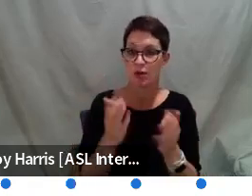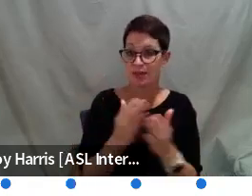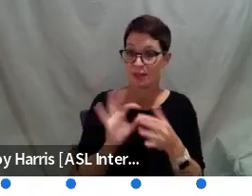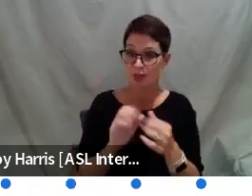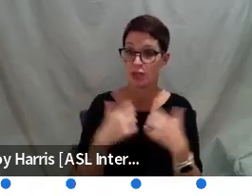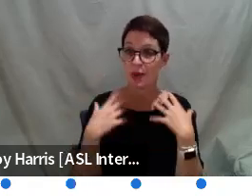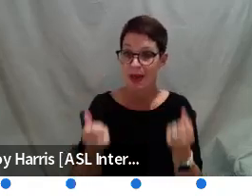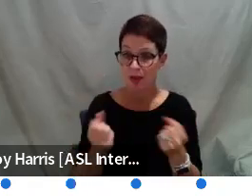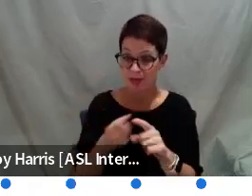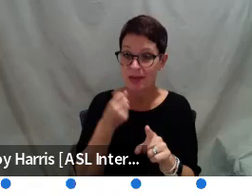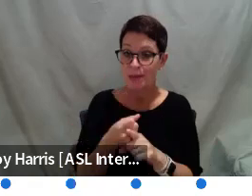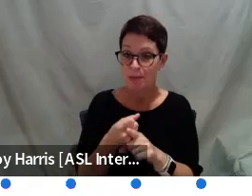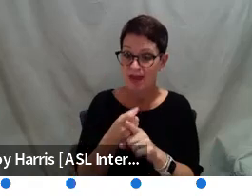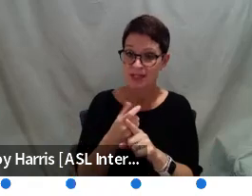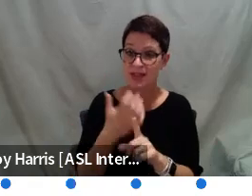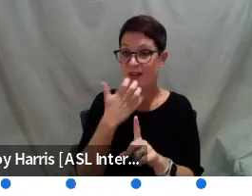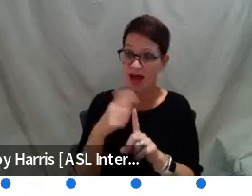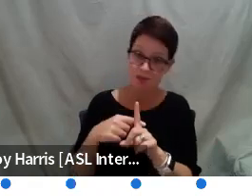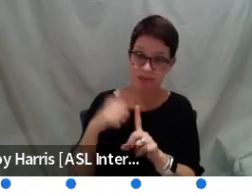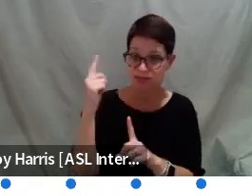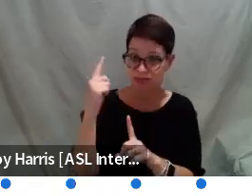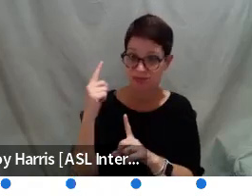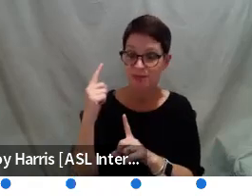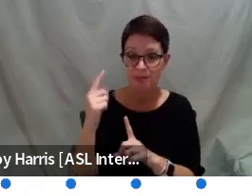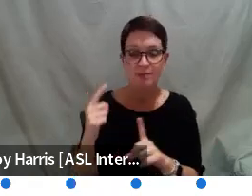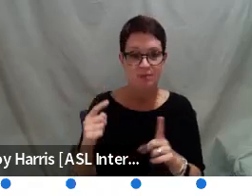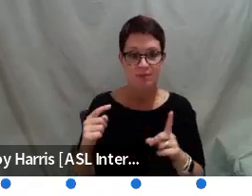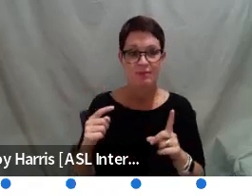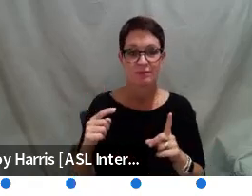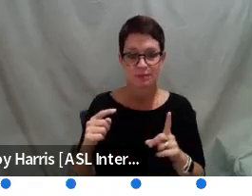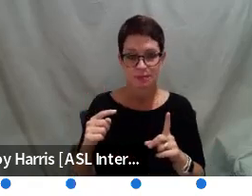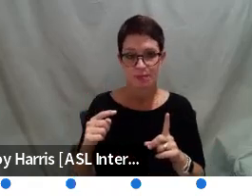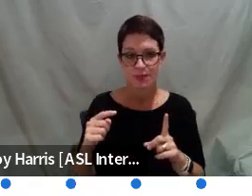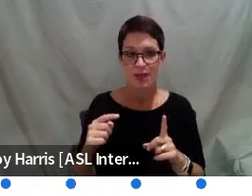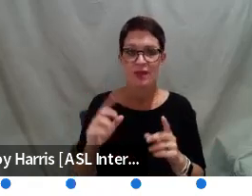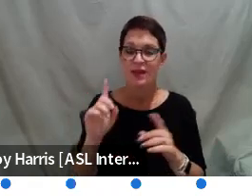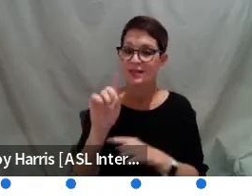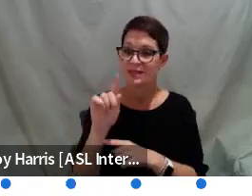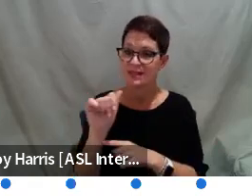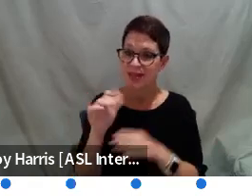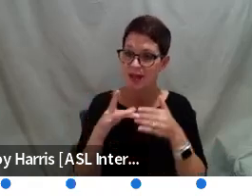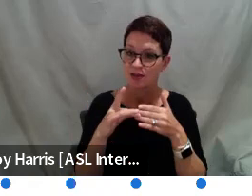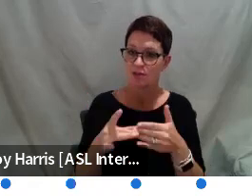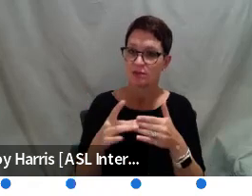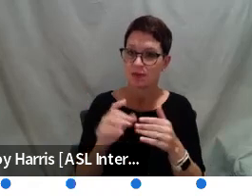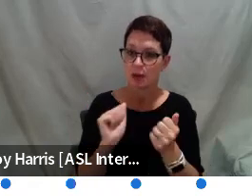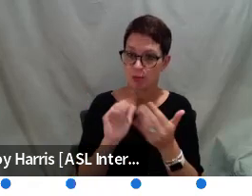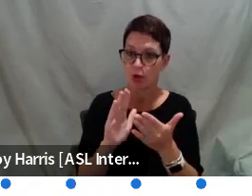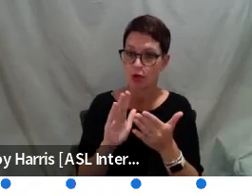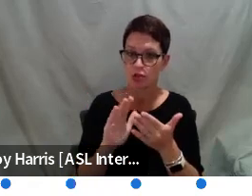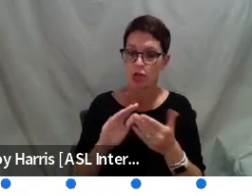health impacts of extreme heat. And this is a data-driven approach to identifying which